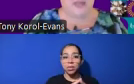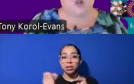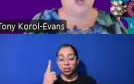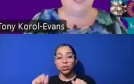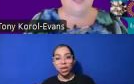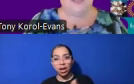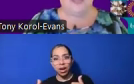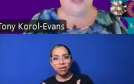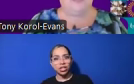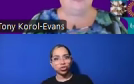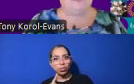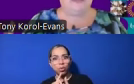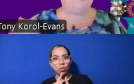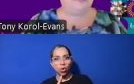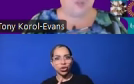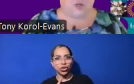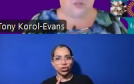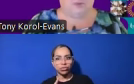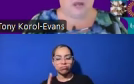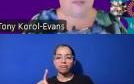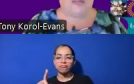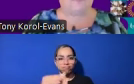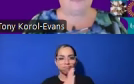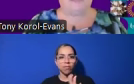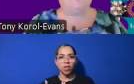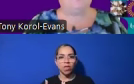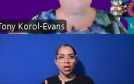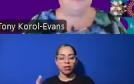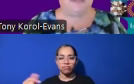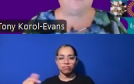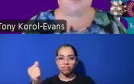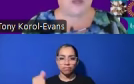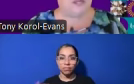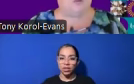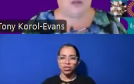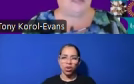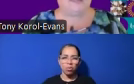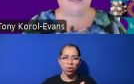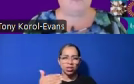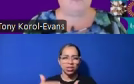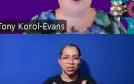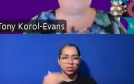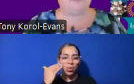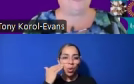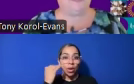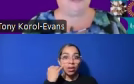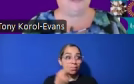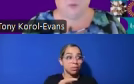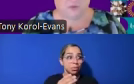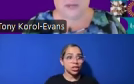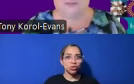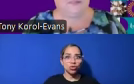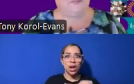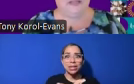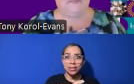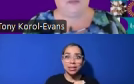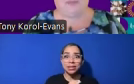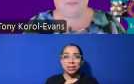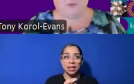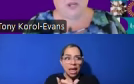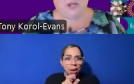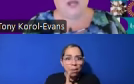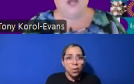and there. And that's a start to the process, because if somebody's right in crisis at that moment, trying to get somebody to a courthouse to fill out